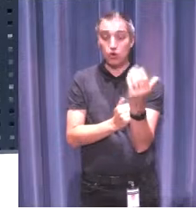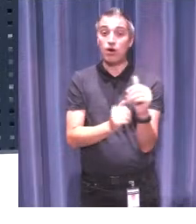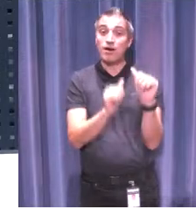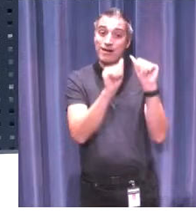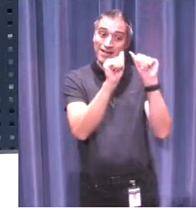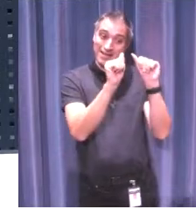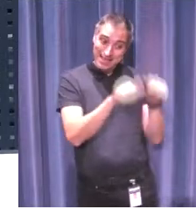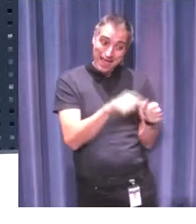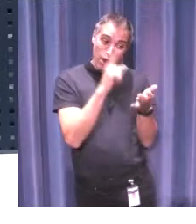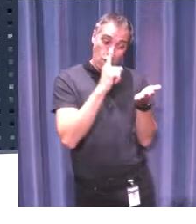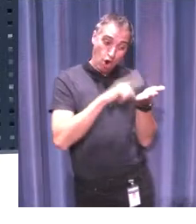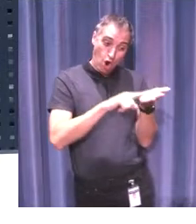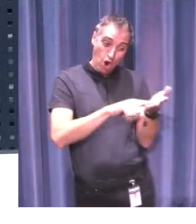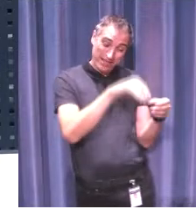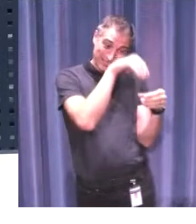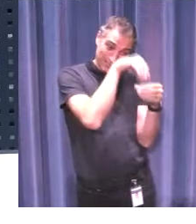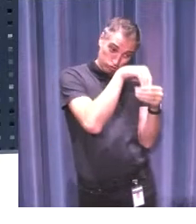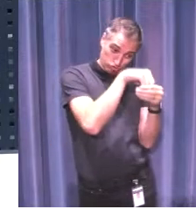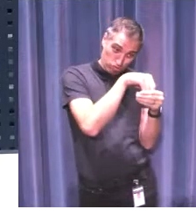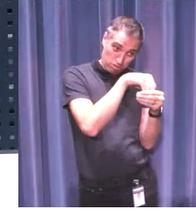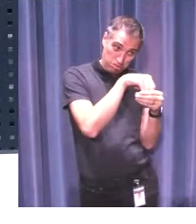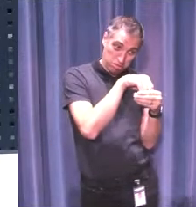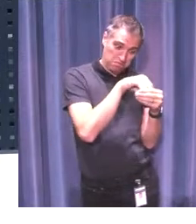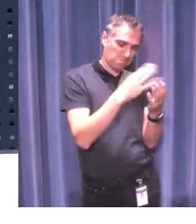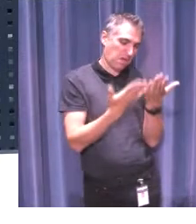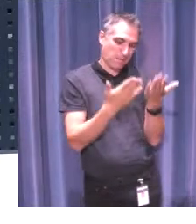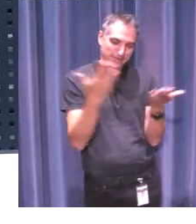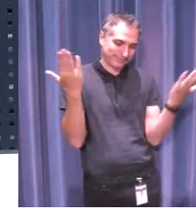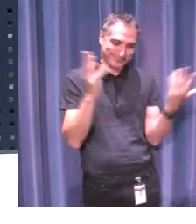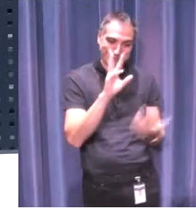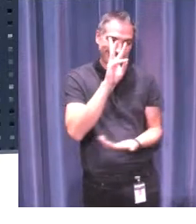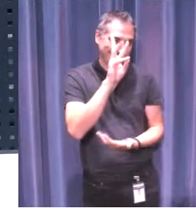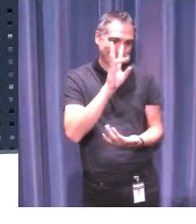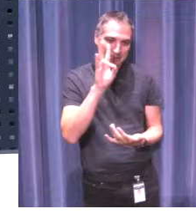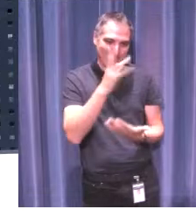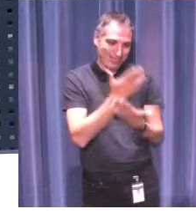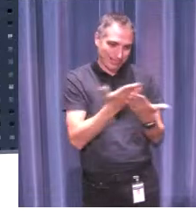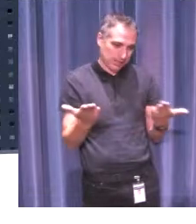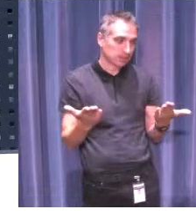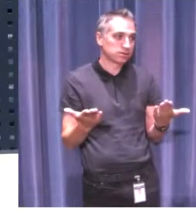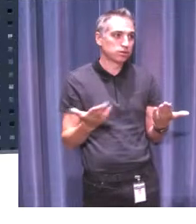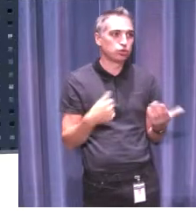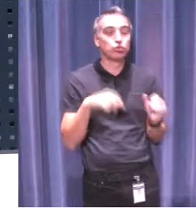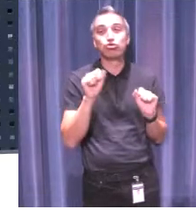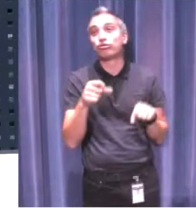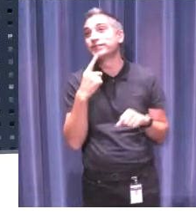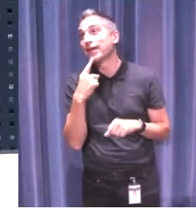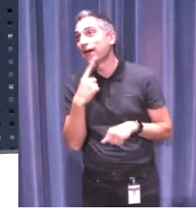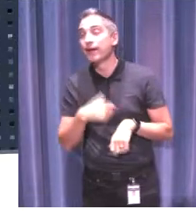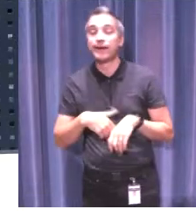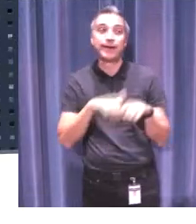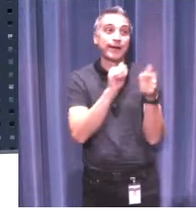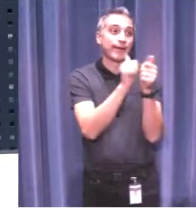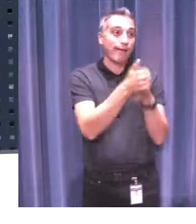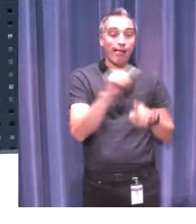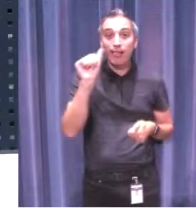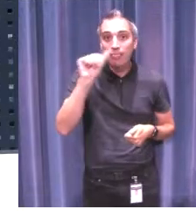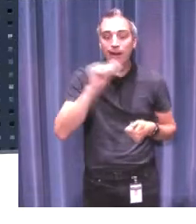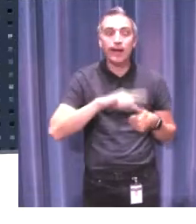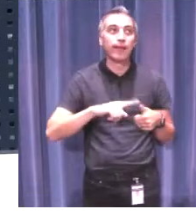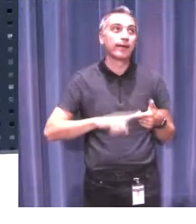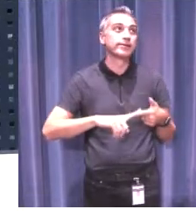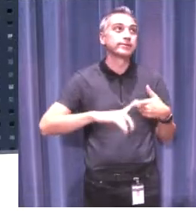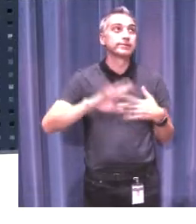audited internally. Like, could be a half a dozen things. Like you could just say athletics,